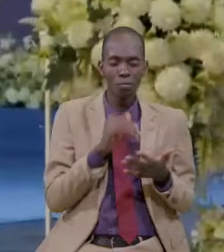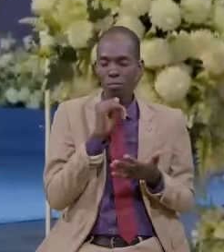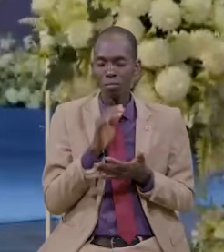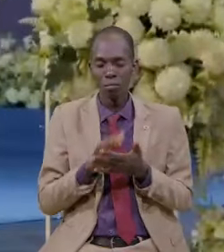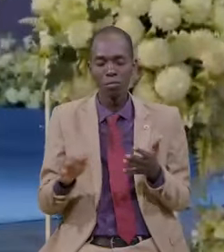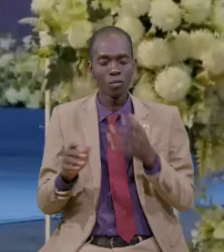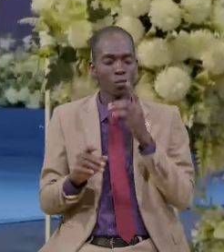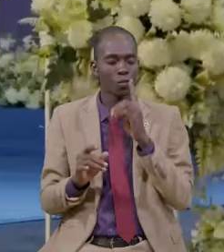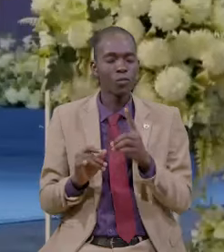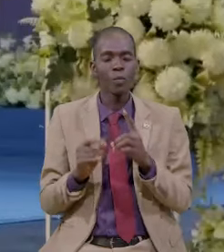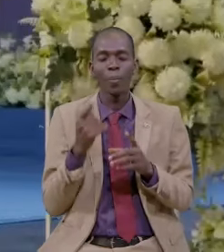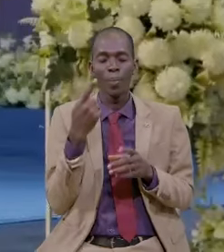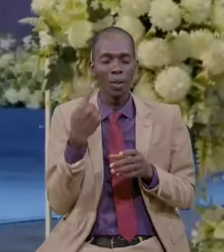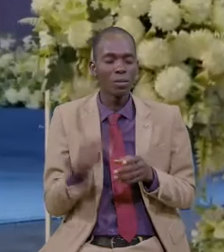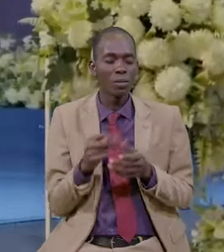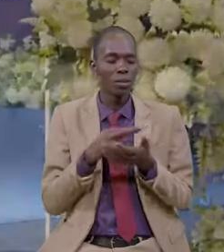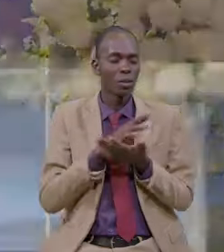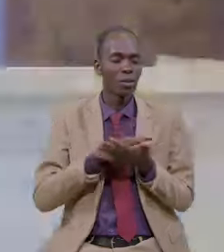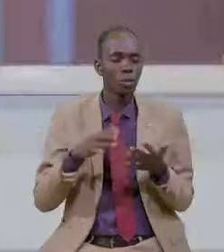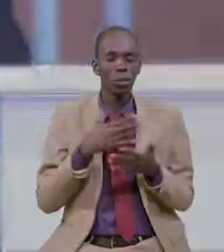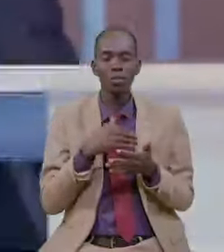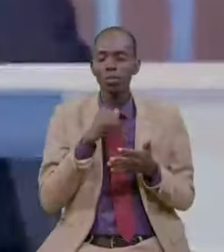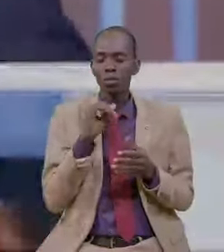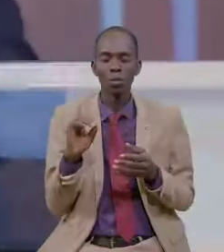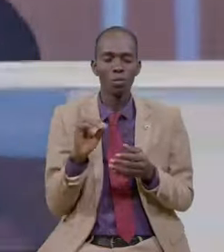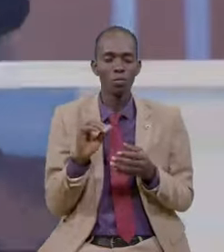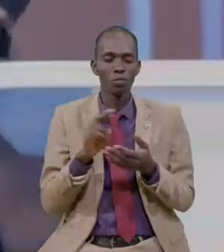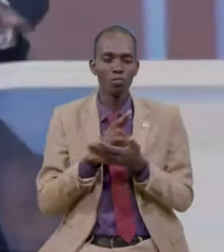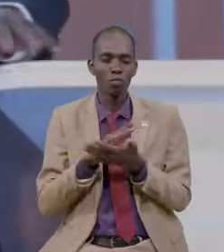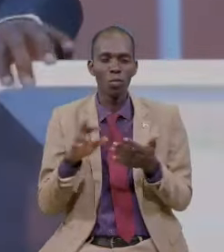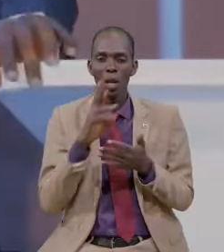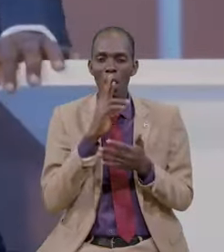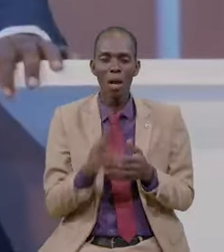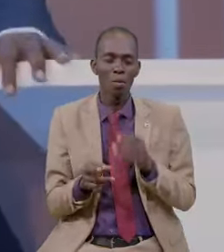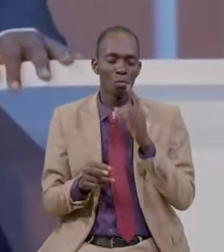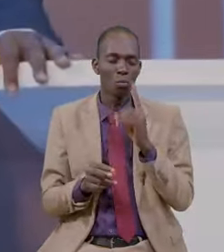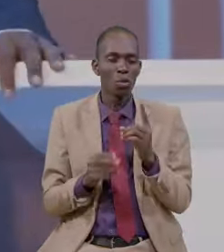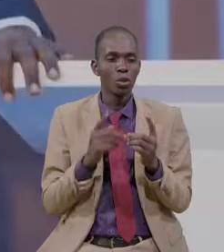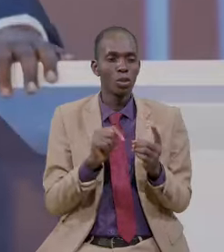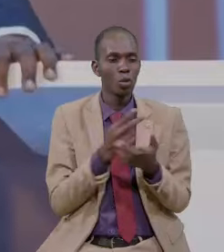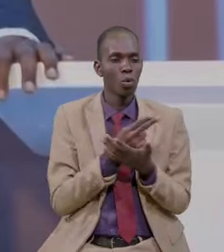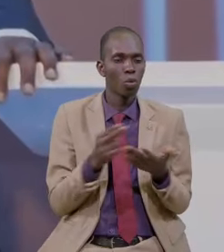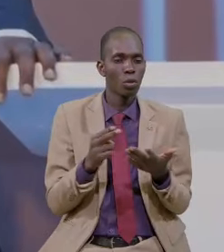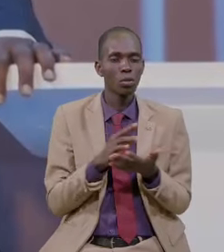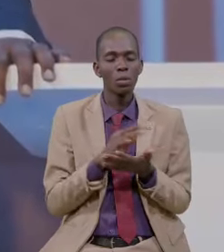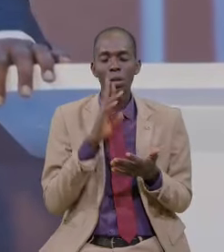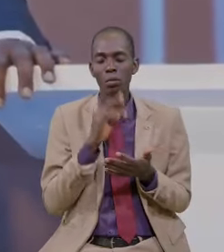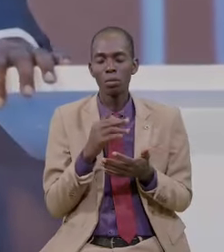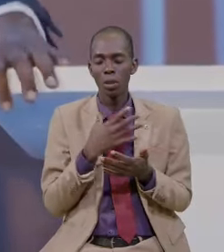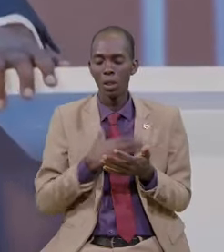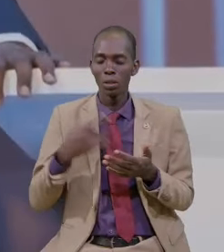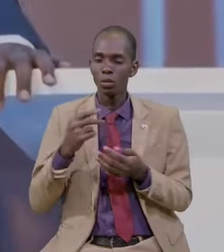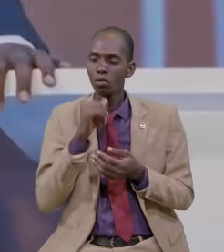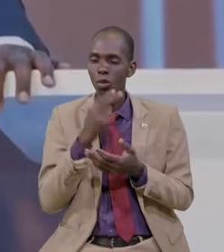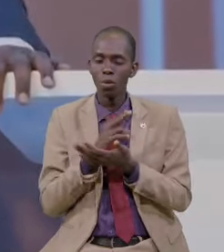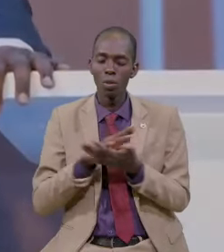unrighteous cannot be one. The holy and the unholy cannot be one. After he has saved them, he